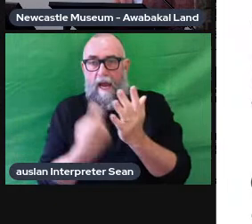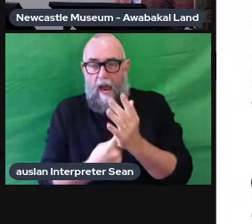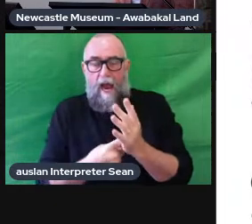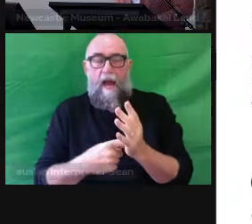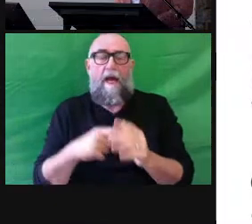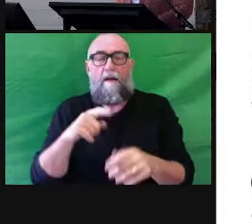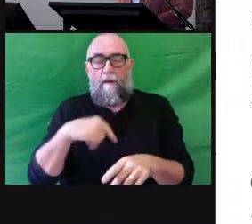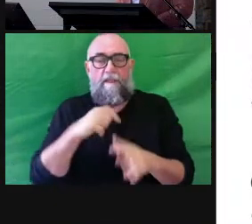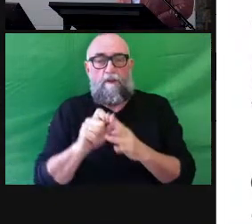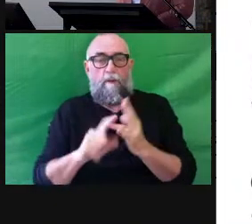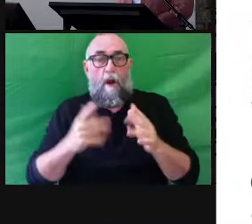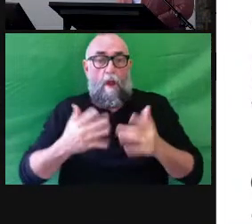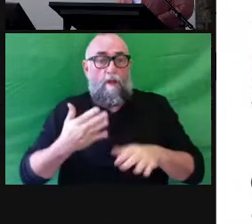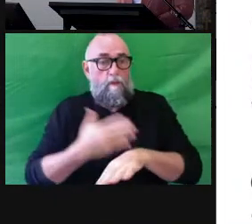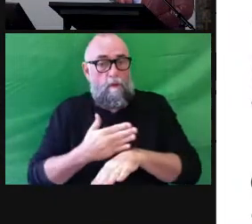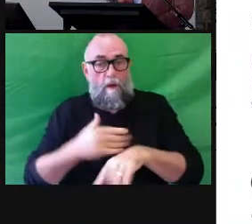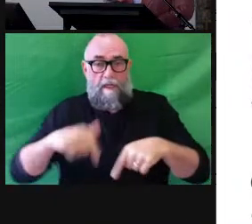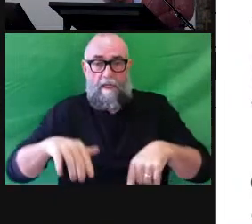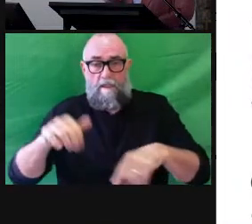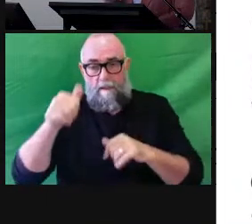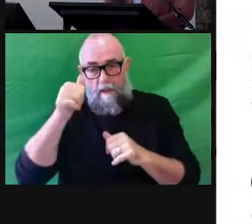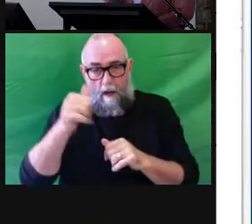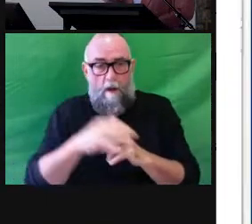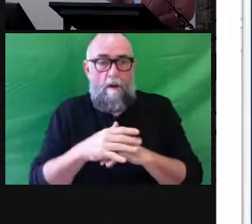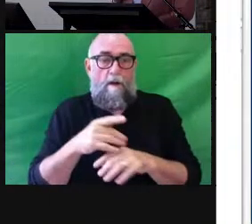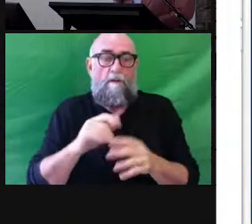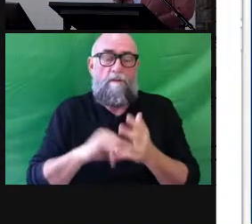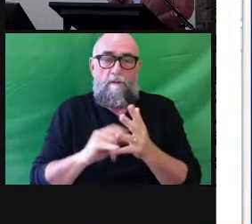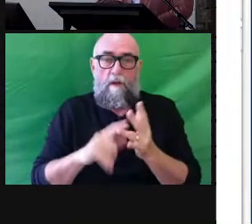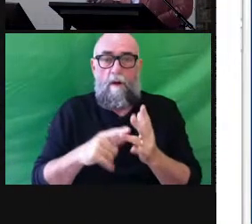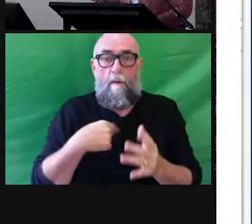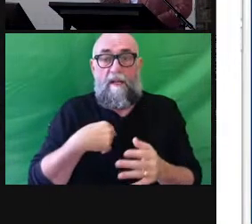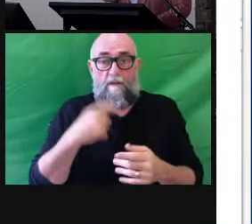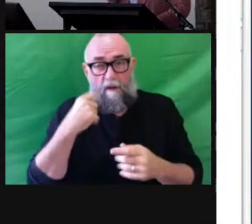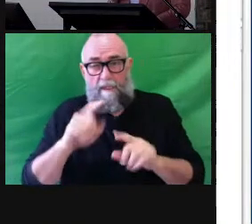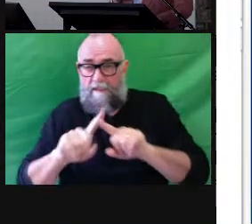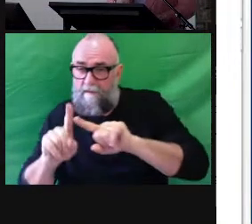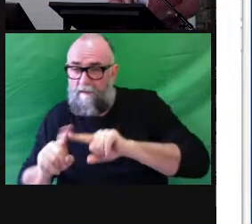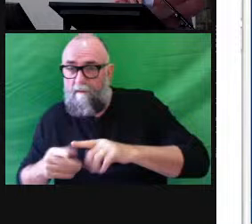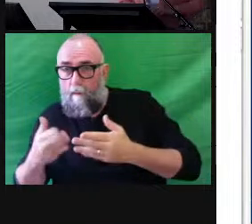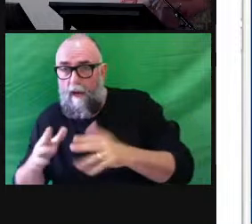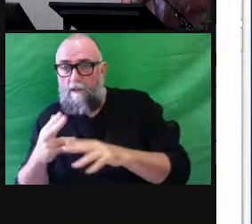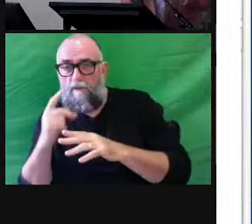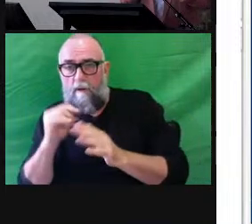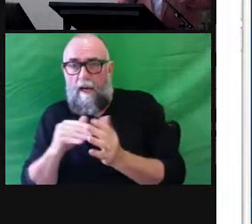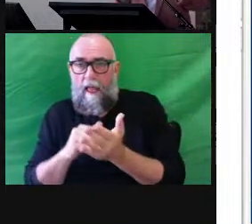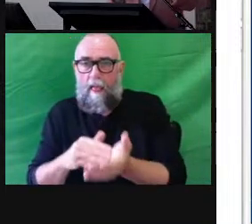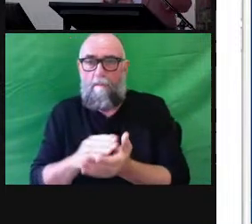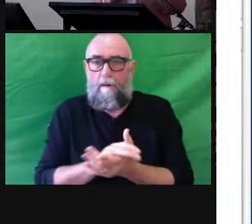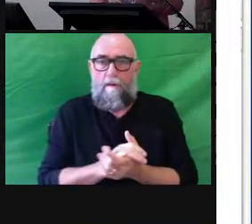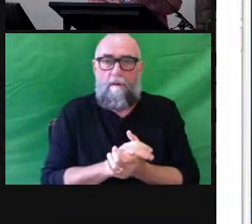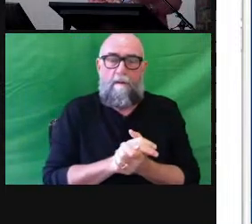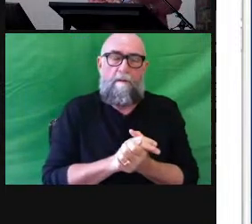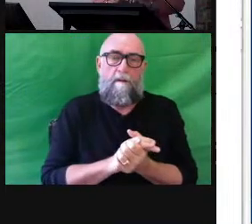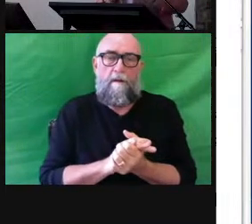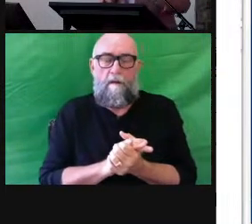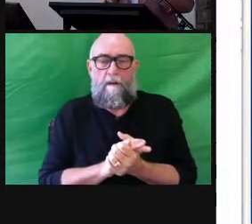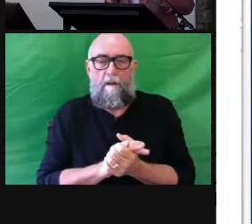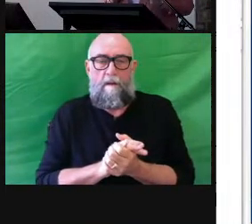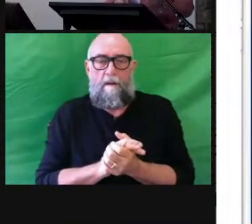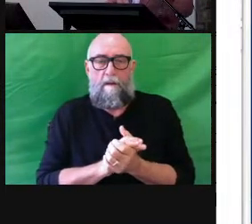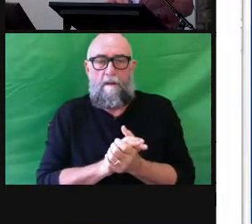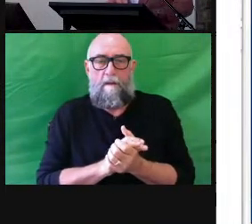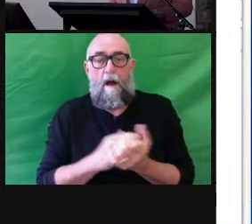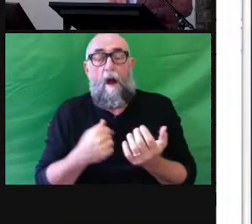find some treatments to address that. Okay, so I've talked a little bit about